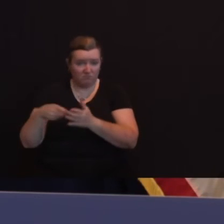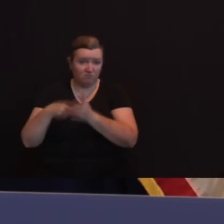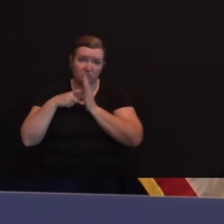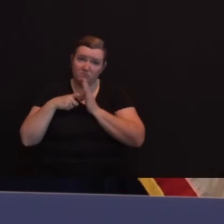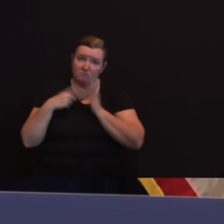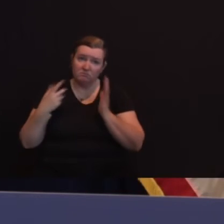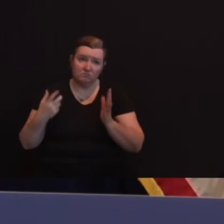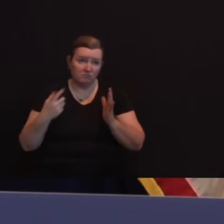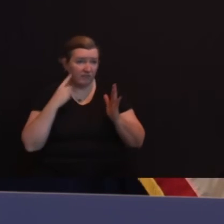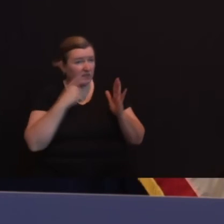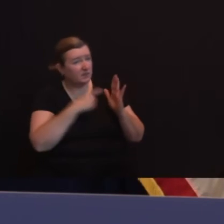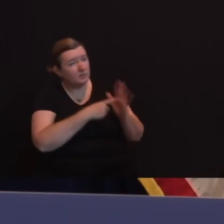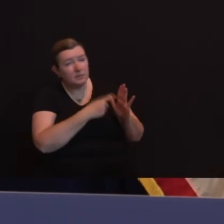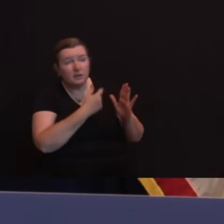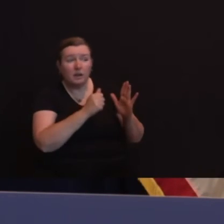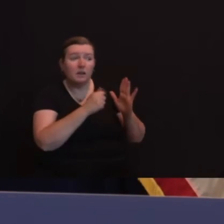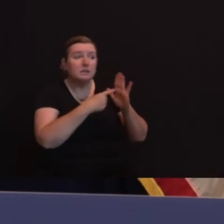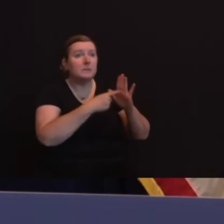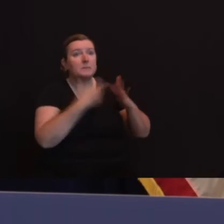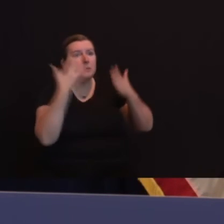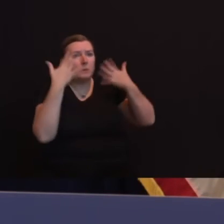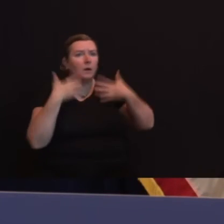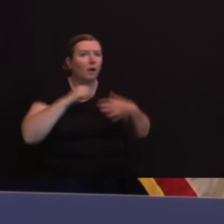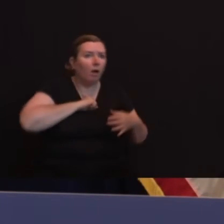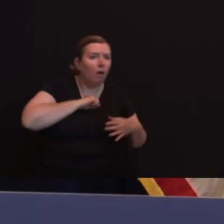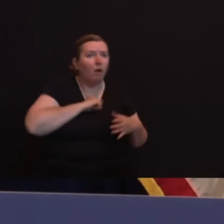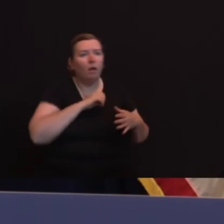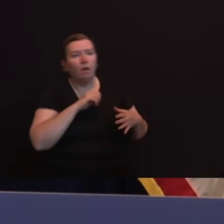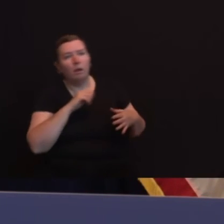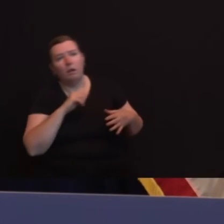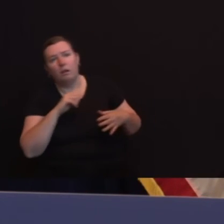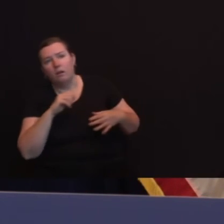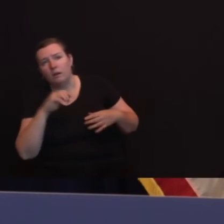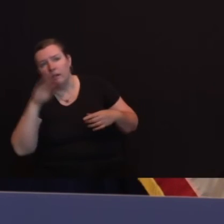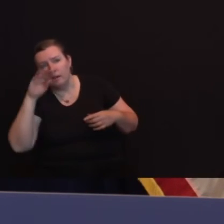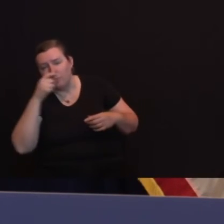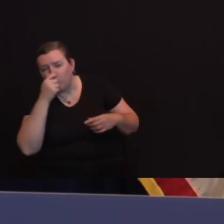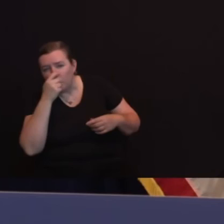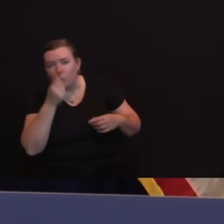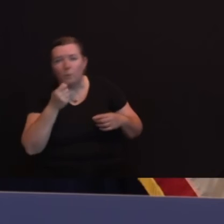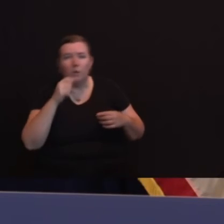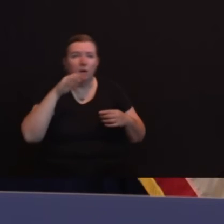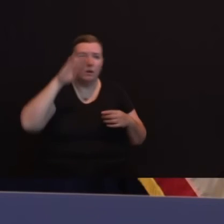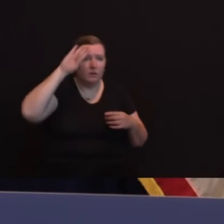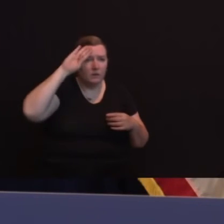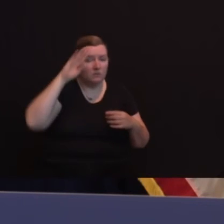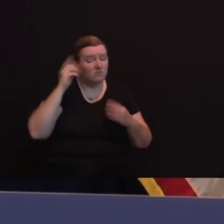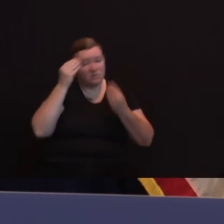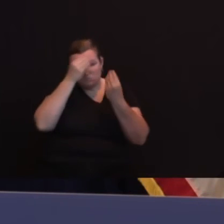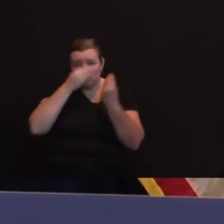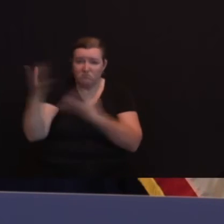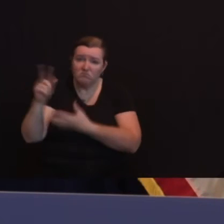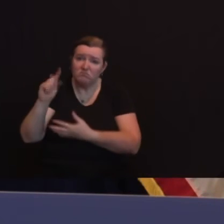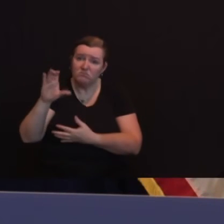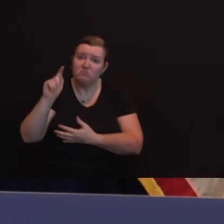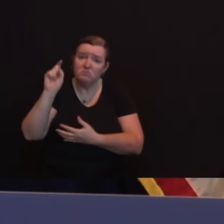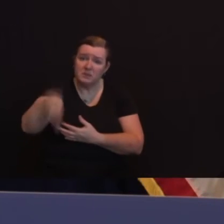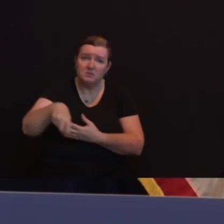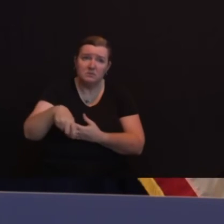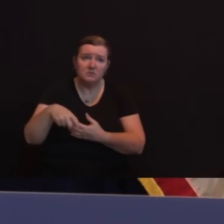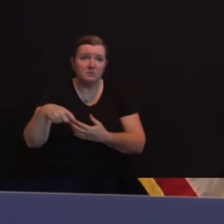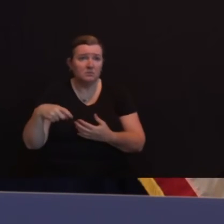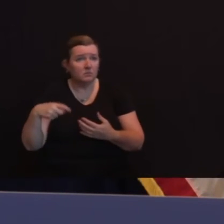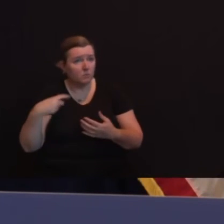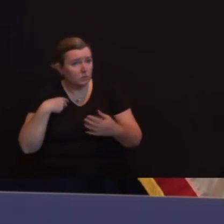COVID-19 within 14 days of the resident's visit. We are still very concerned about the